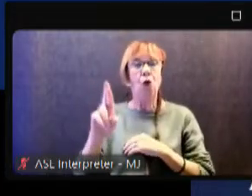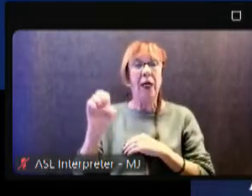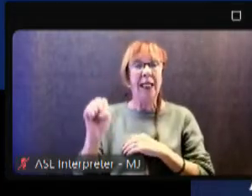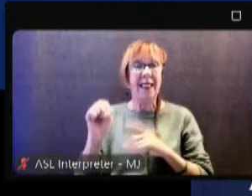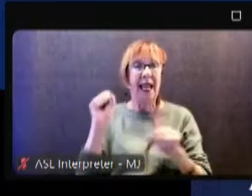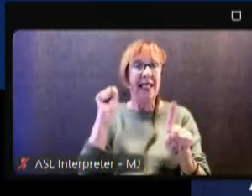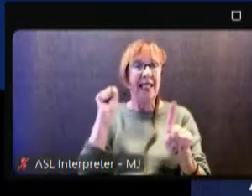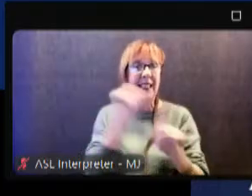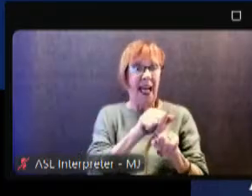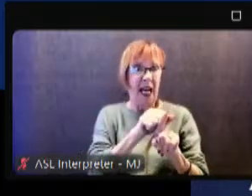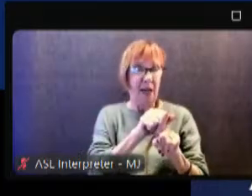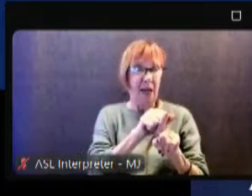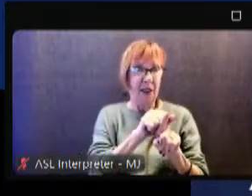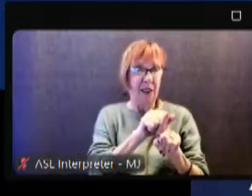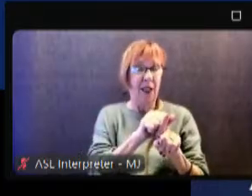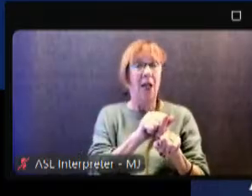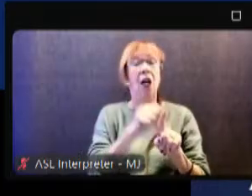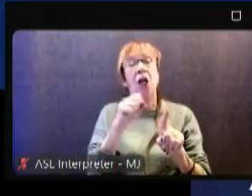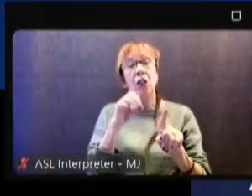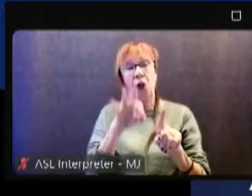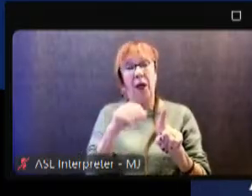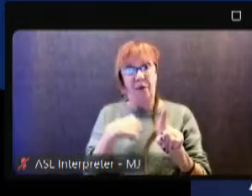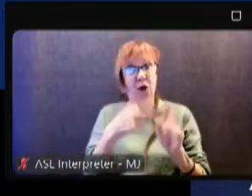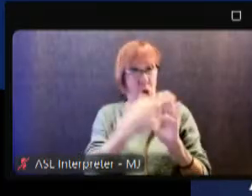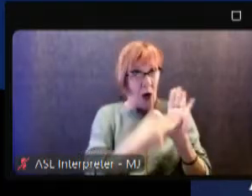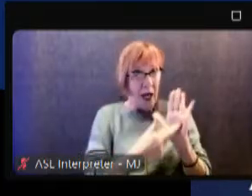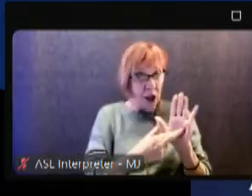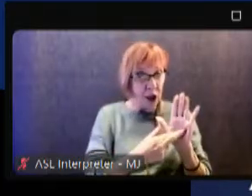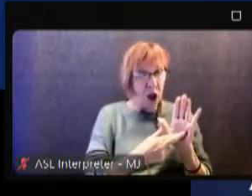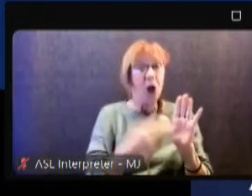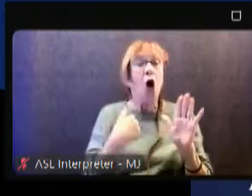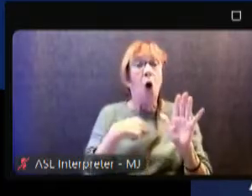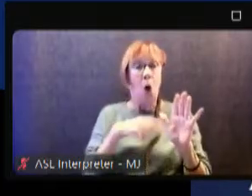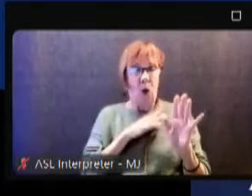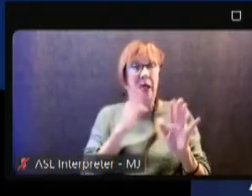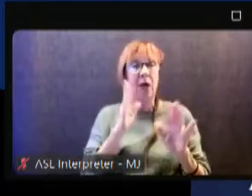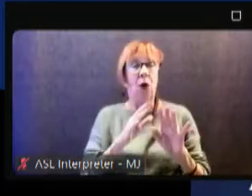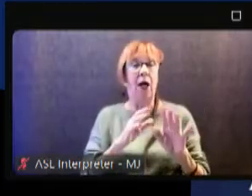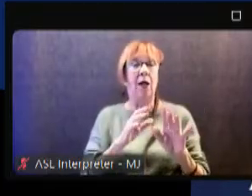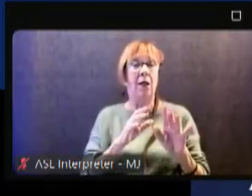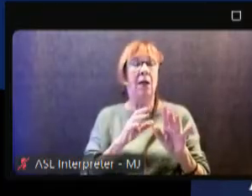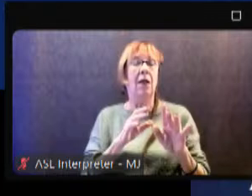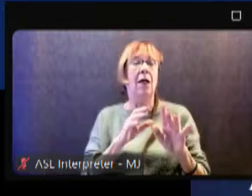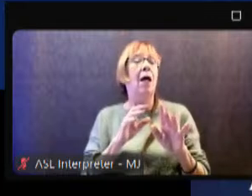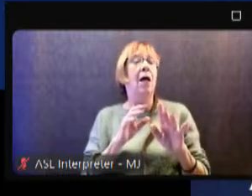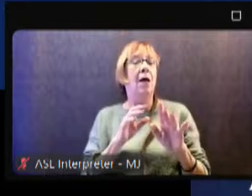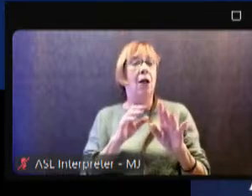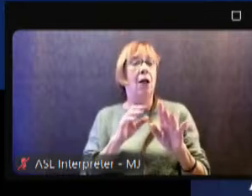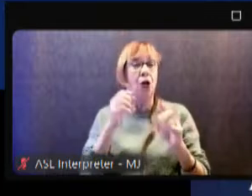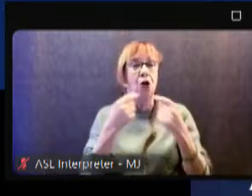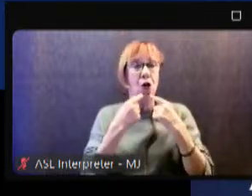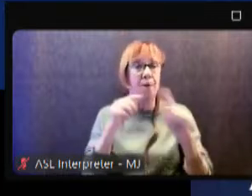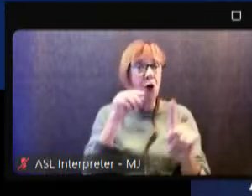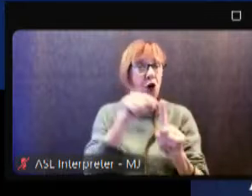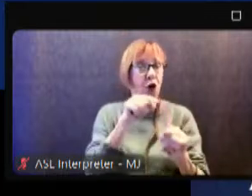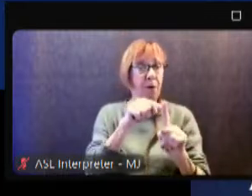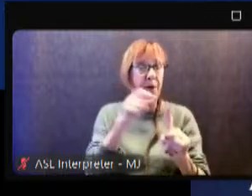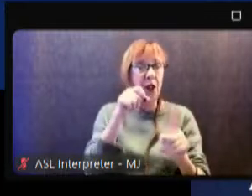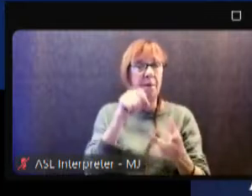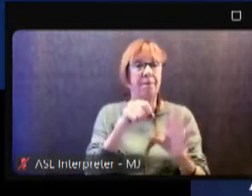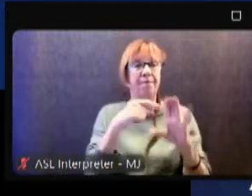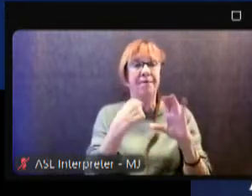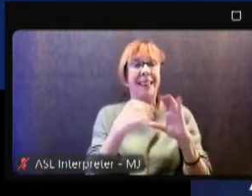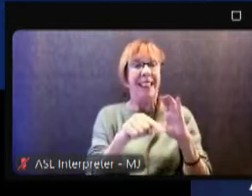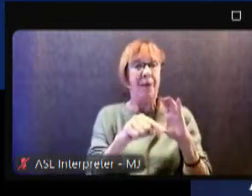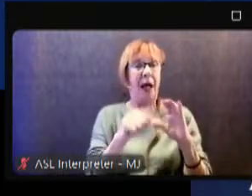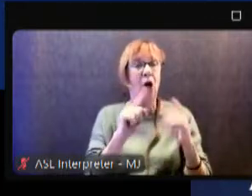address, you'll be notified within 48 hours if anybody's attempting to record something on your property, such as a grant deed or a deed